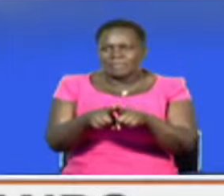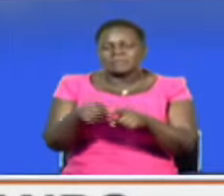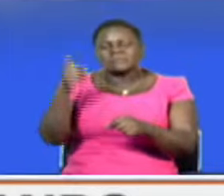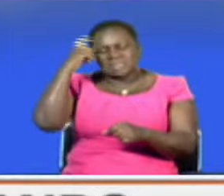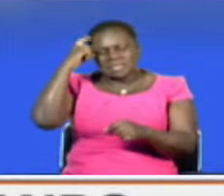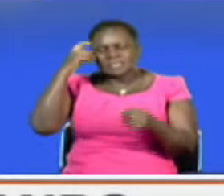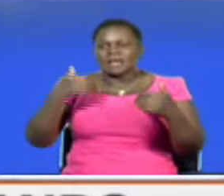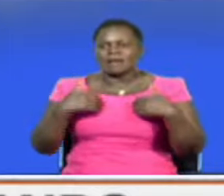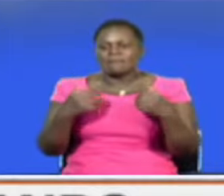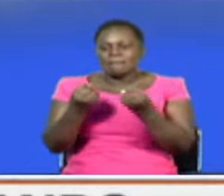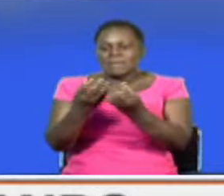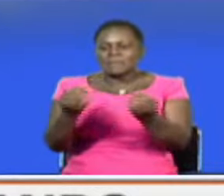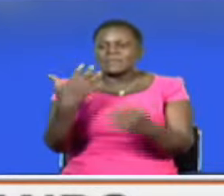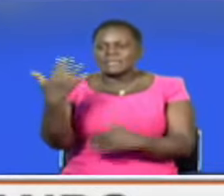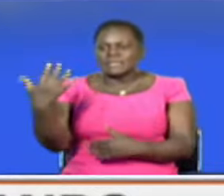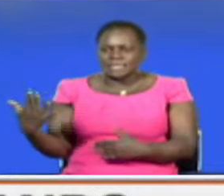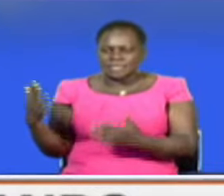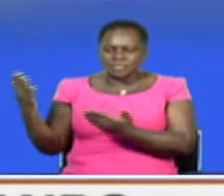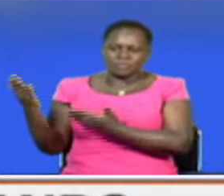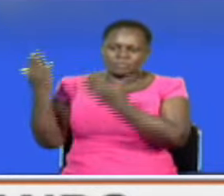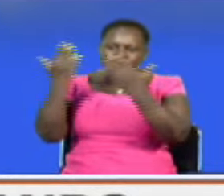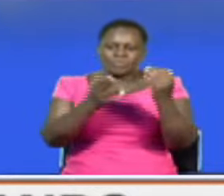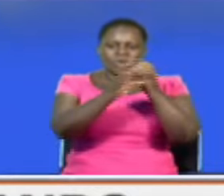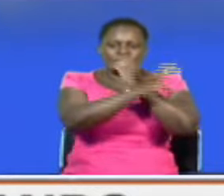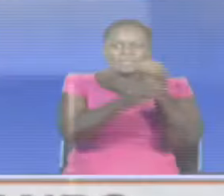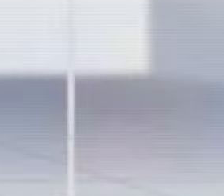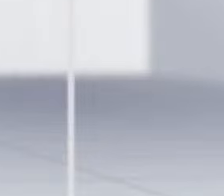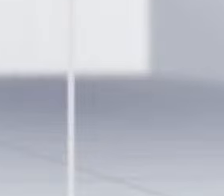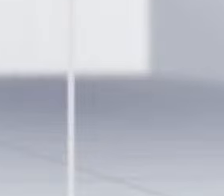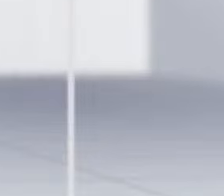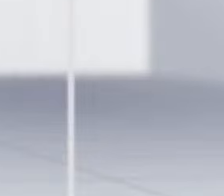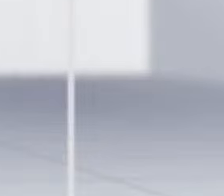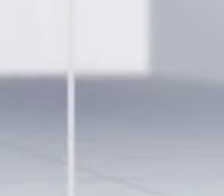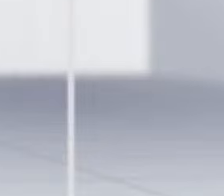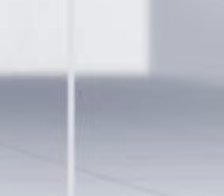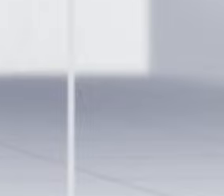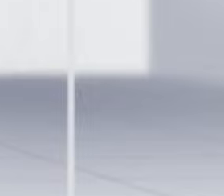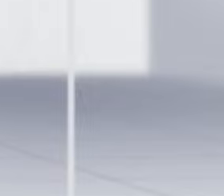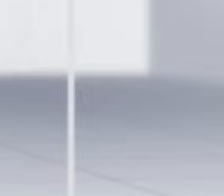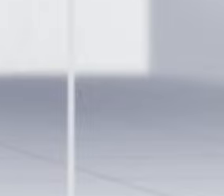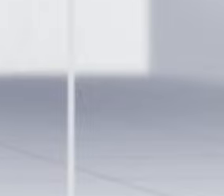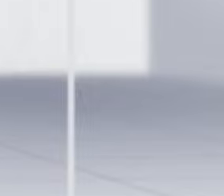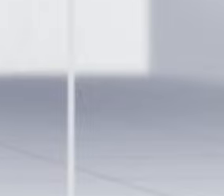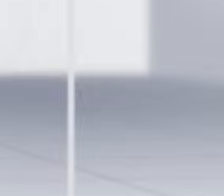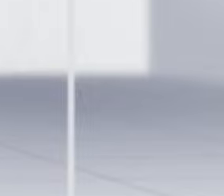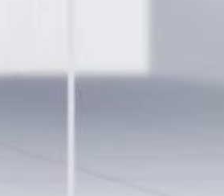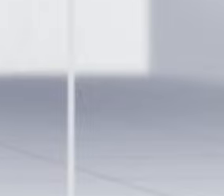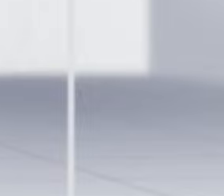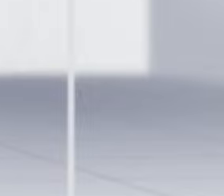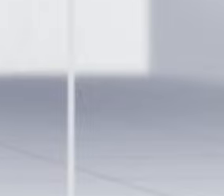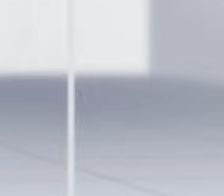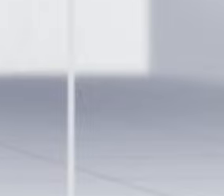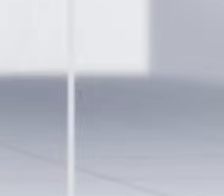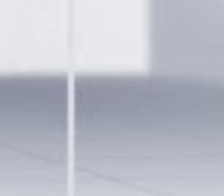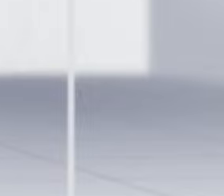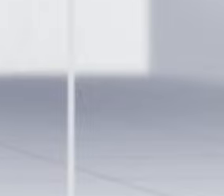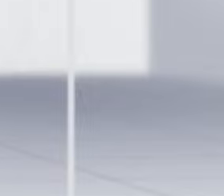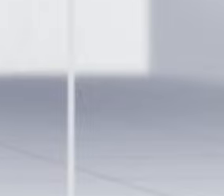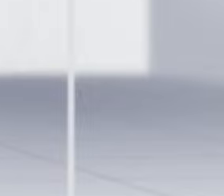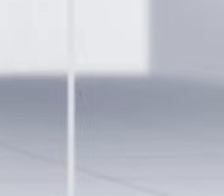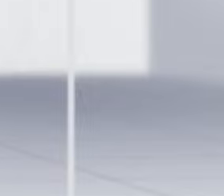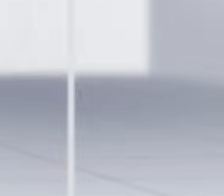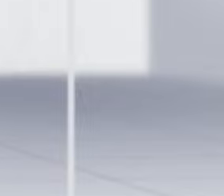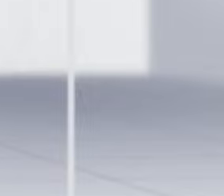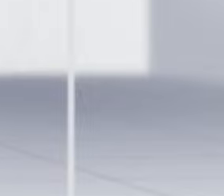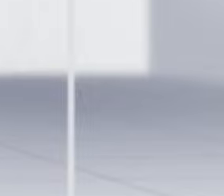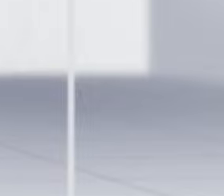good. Most of the products imported to the country, especially from Africa, include flowers and fruits such as oranges,